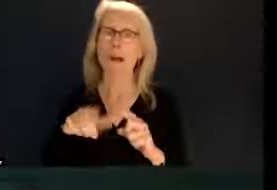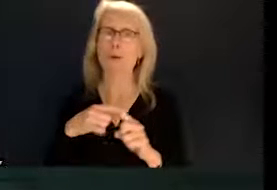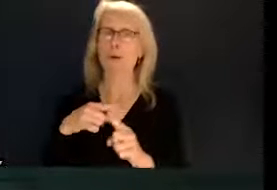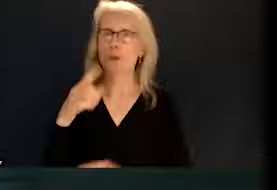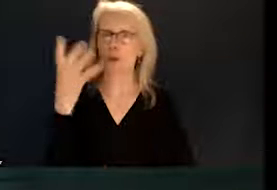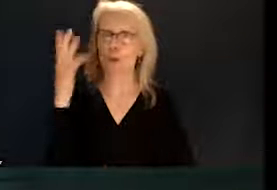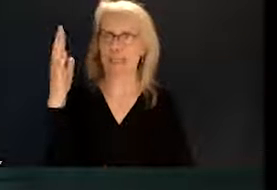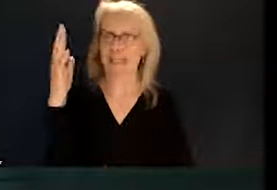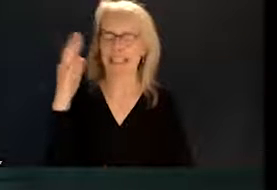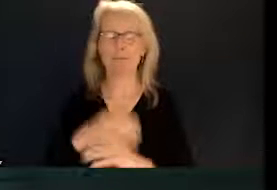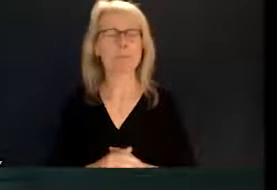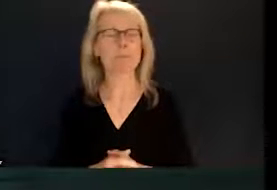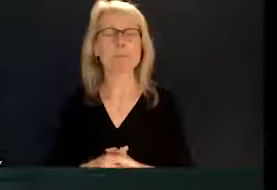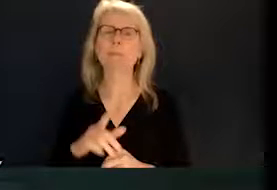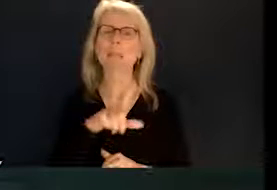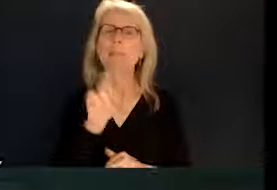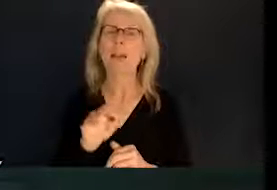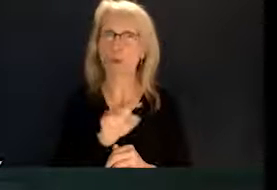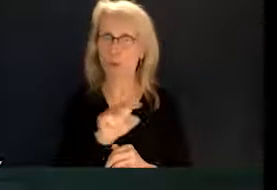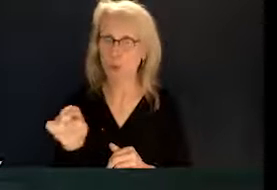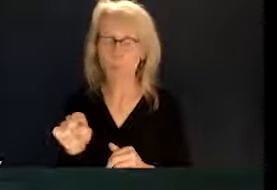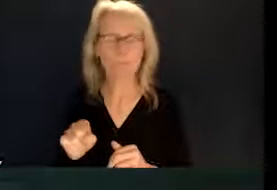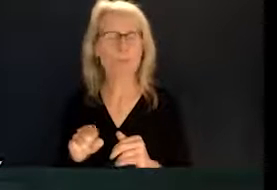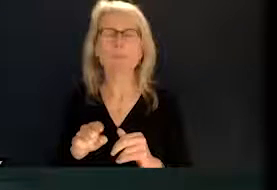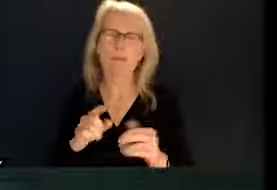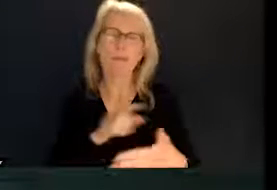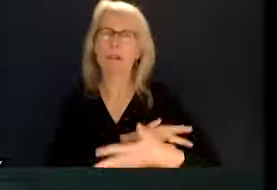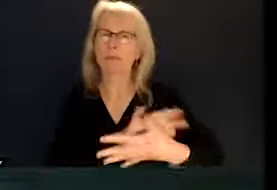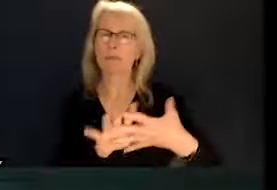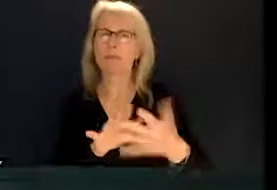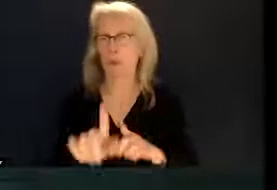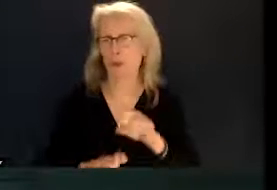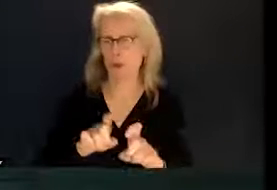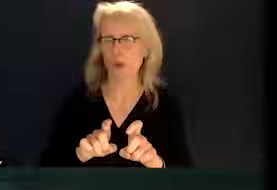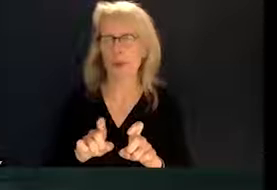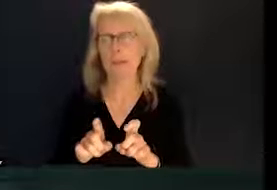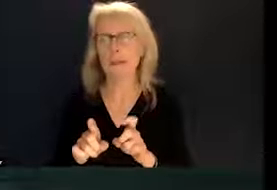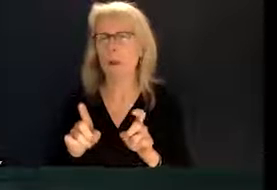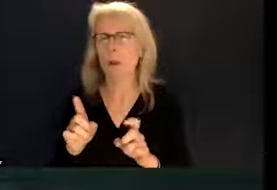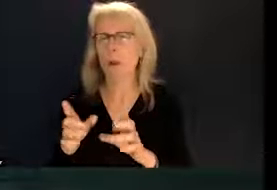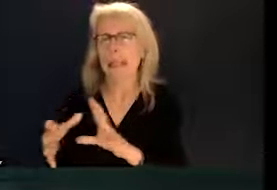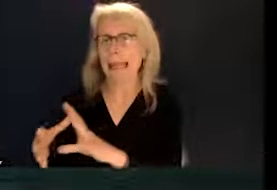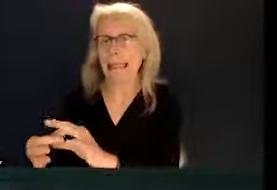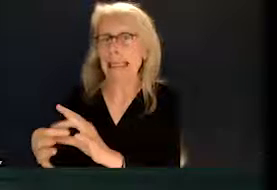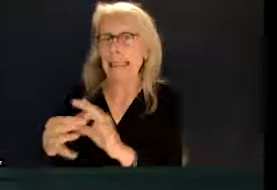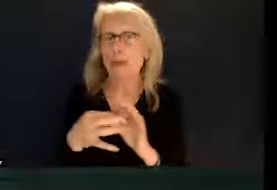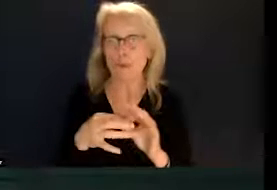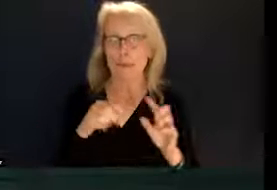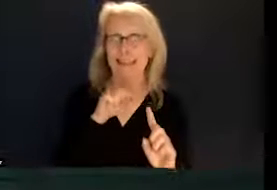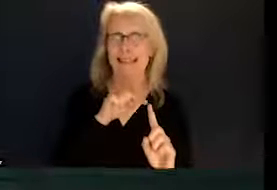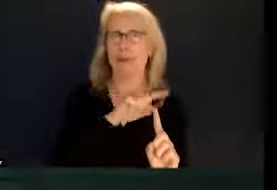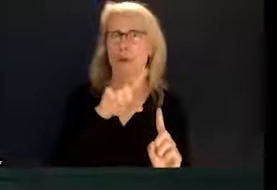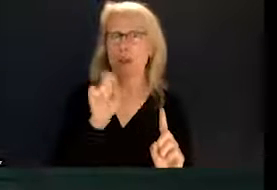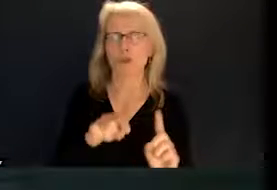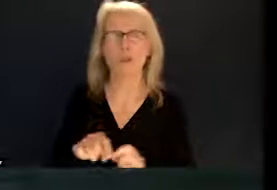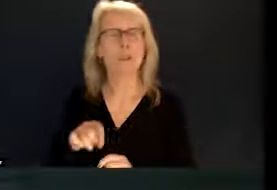right? So what I'm going to have y'all do, I'm going to ask you some questions that get to this larger question. Do